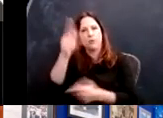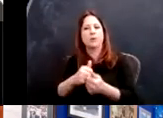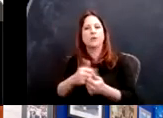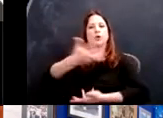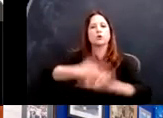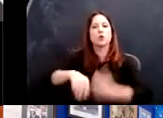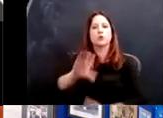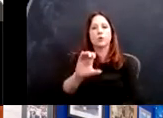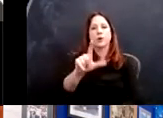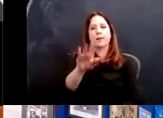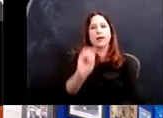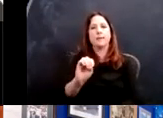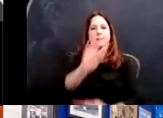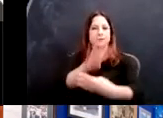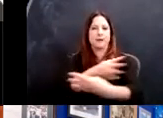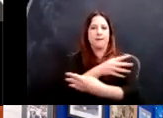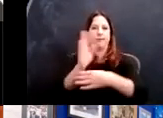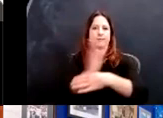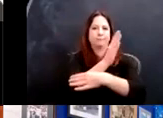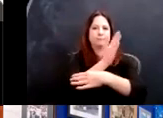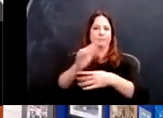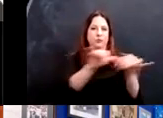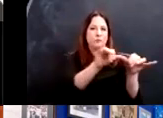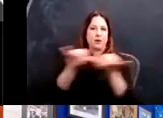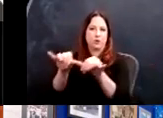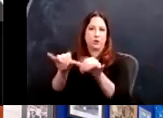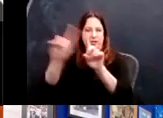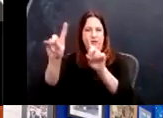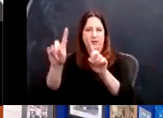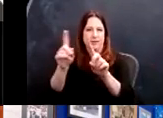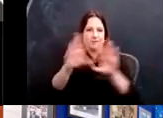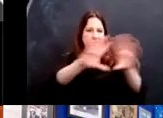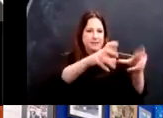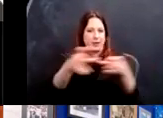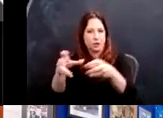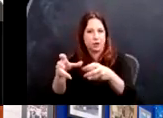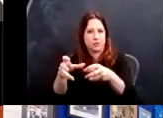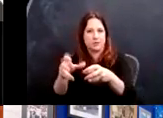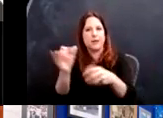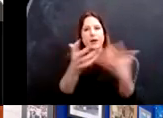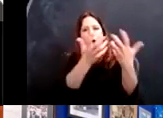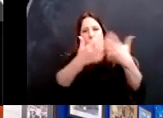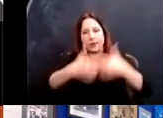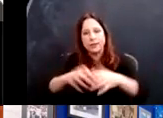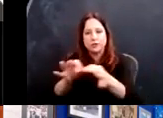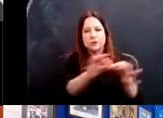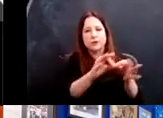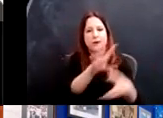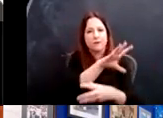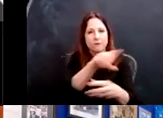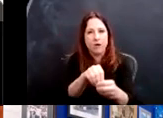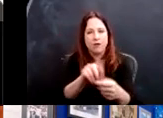kind of quick measures, validated measures to measure dimensions of kind of cohesion, involvement, personal